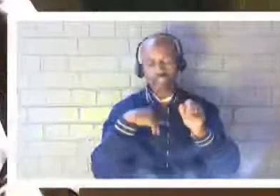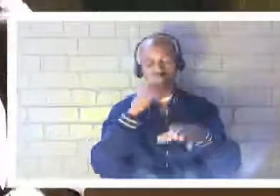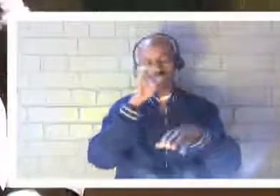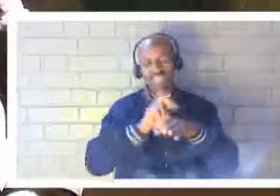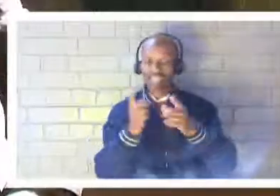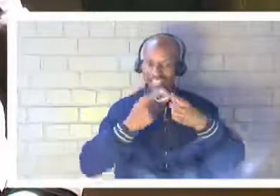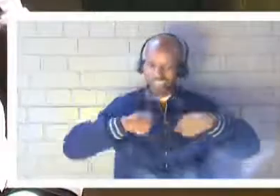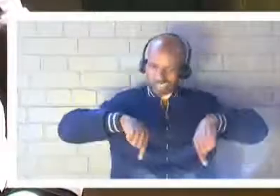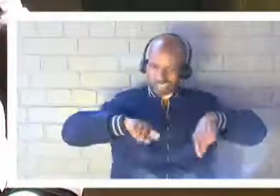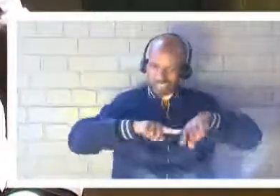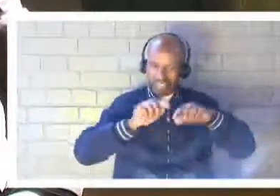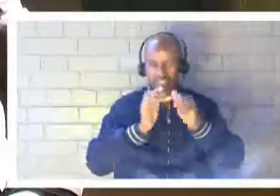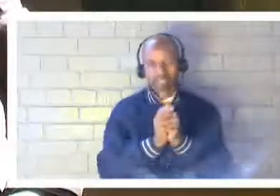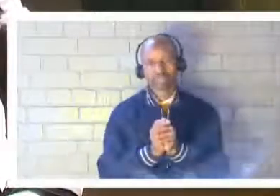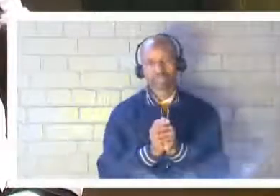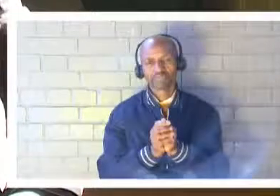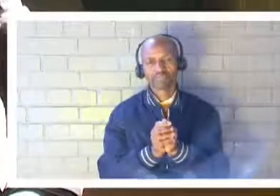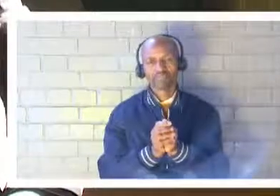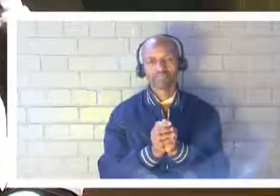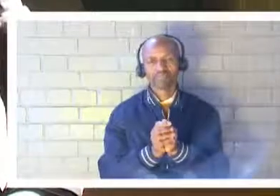needs.